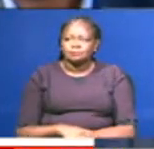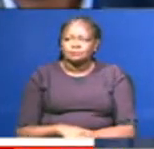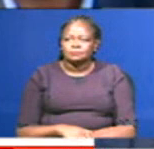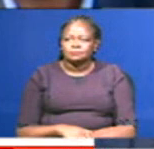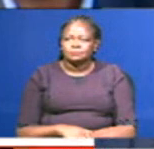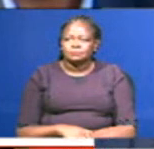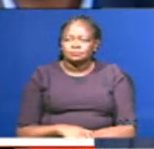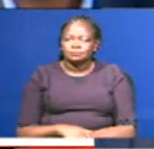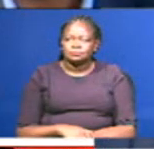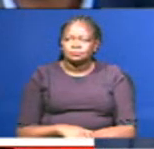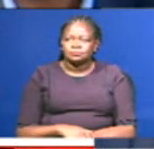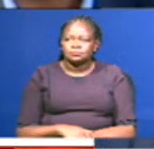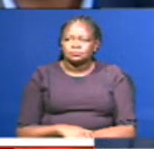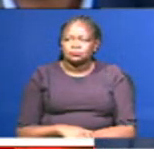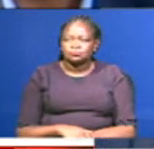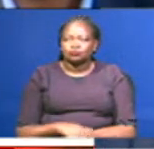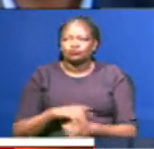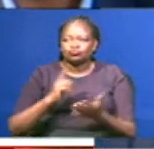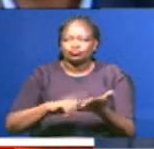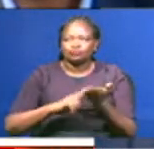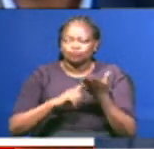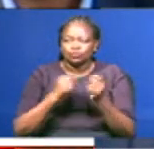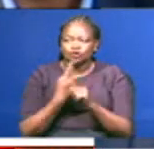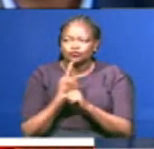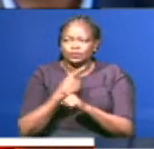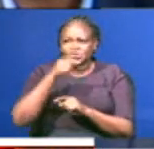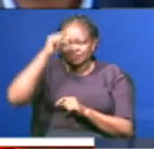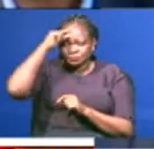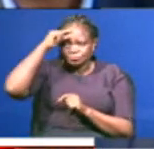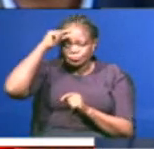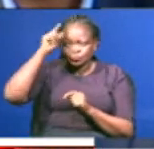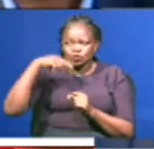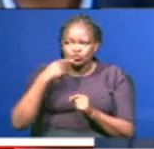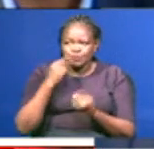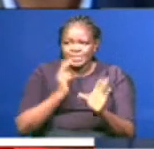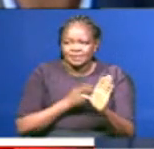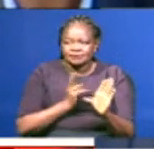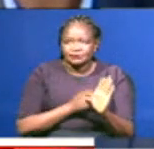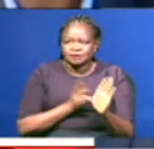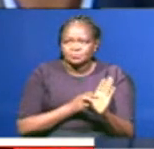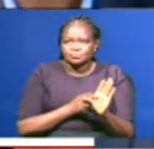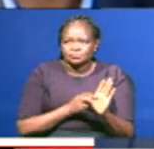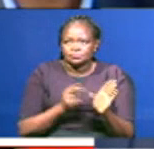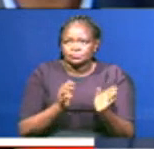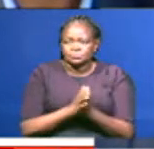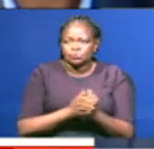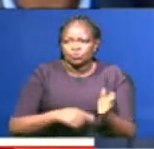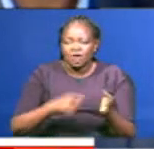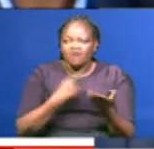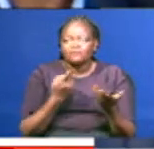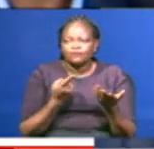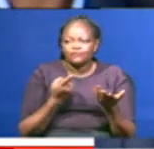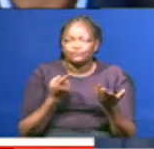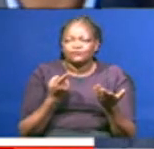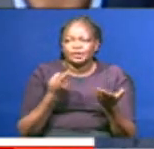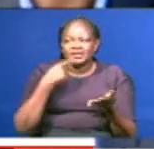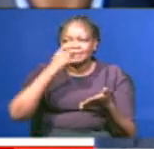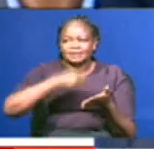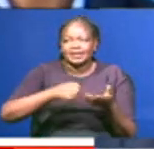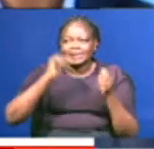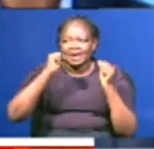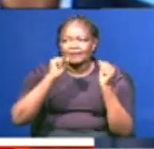We went into negotiation with different governments who participated, and we have closed and signed the deal with